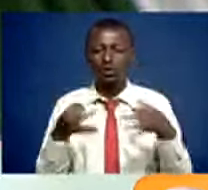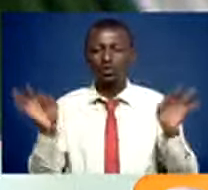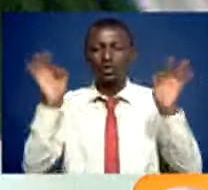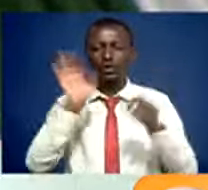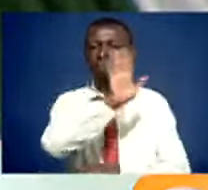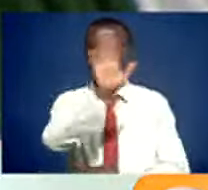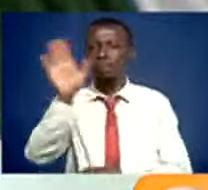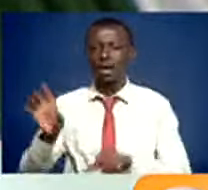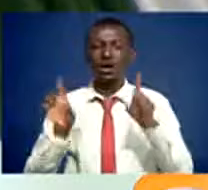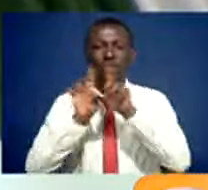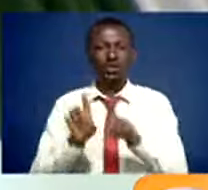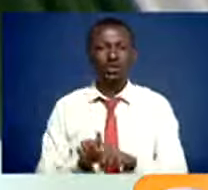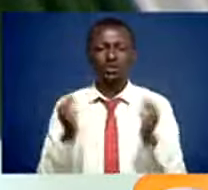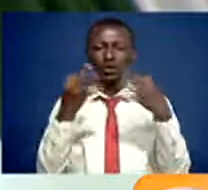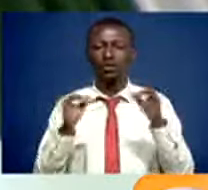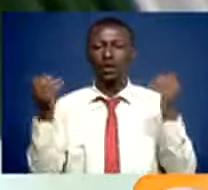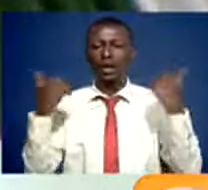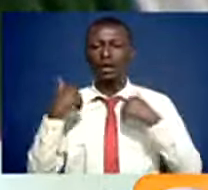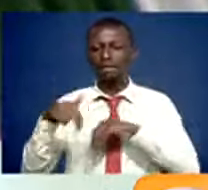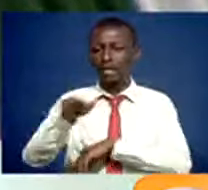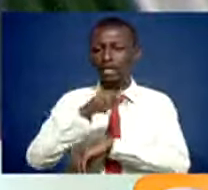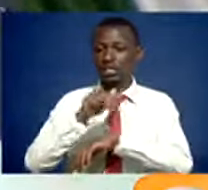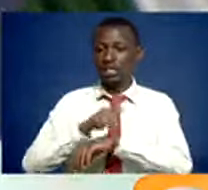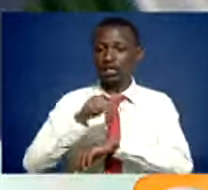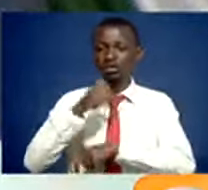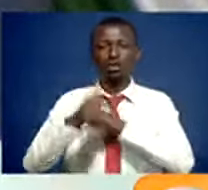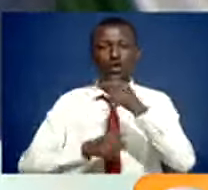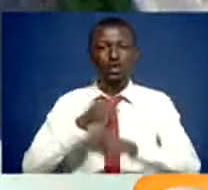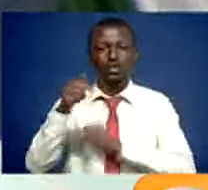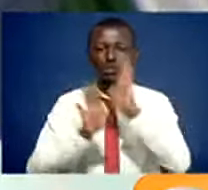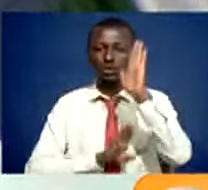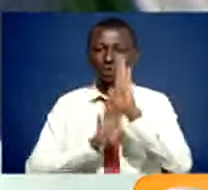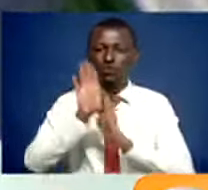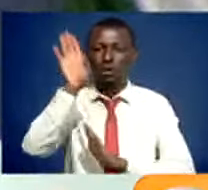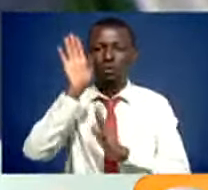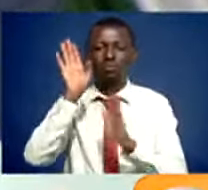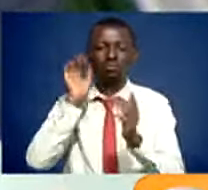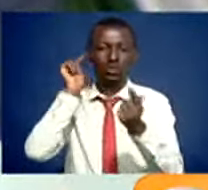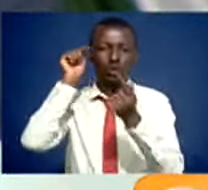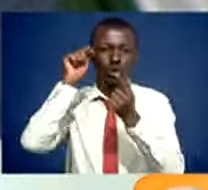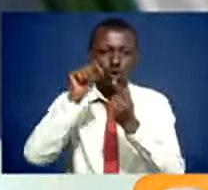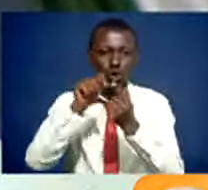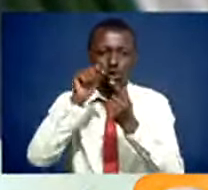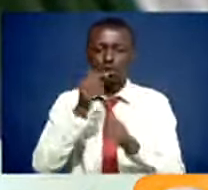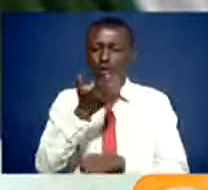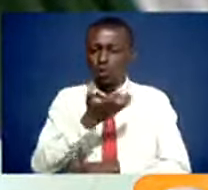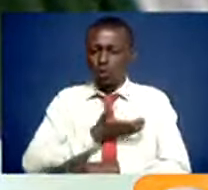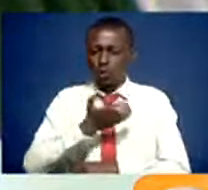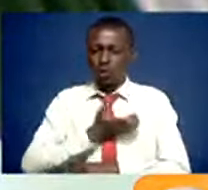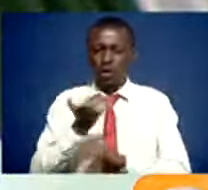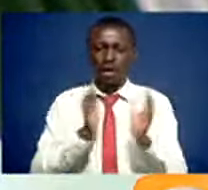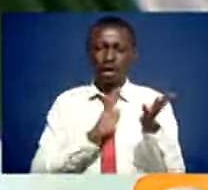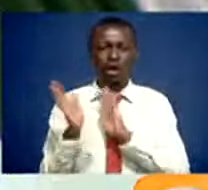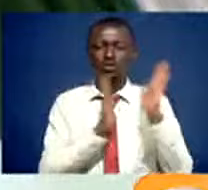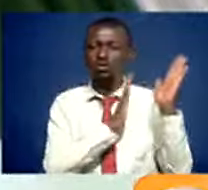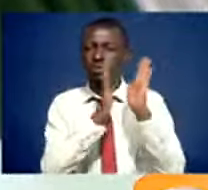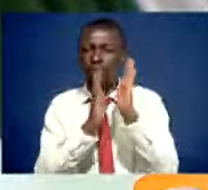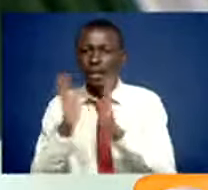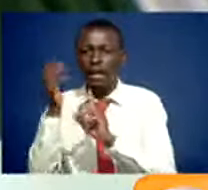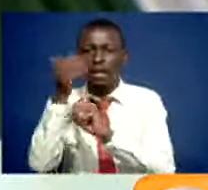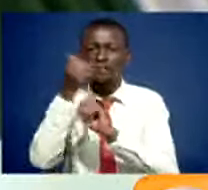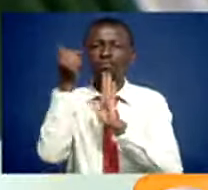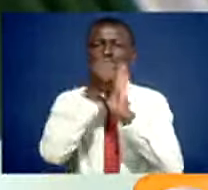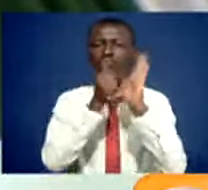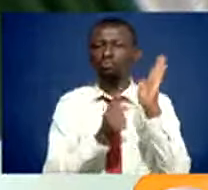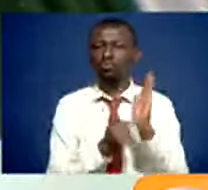freedom to build a nation in accordance with our own aspirations. The reason for making